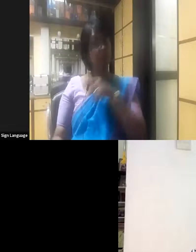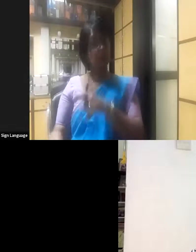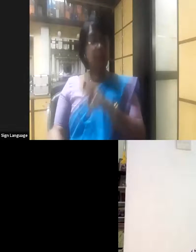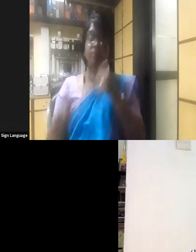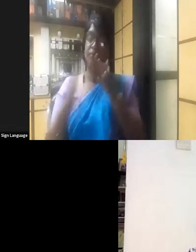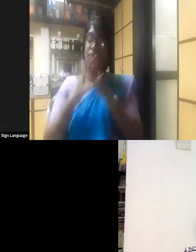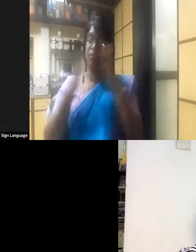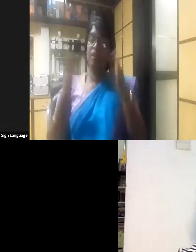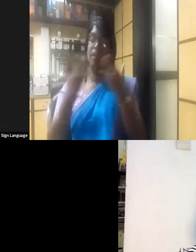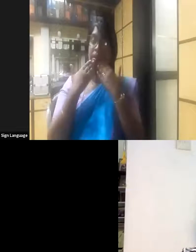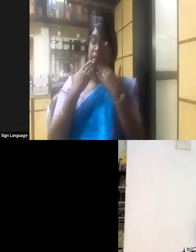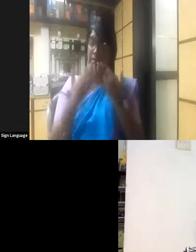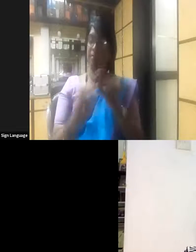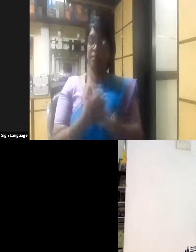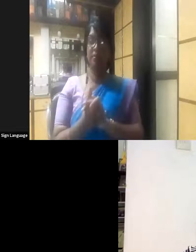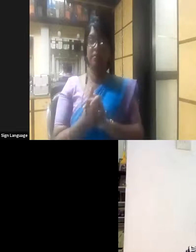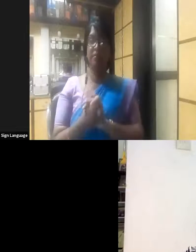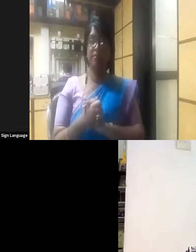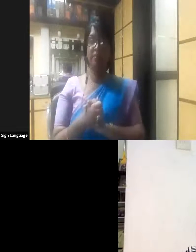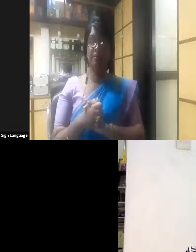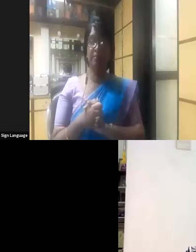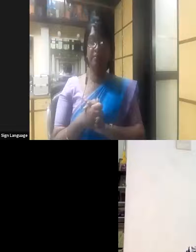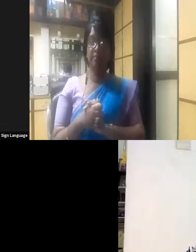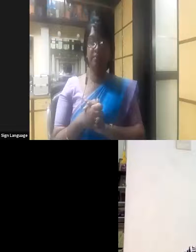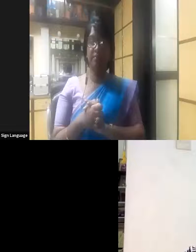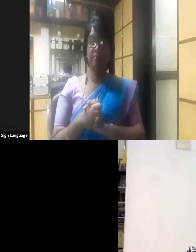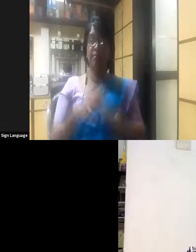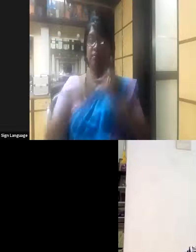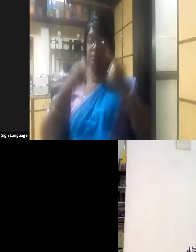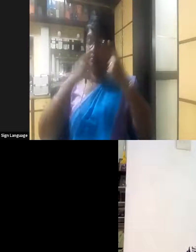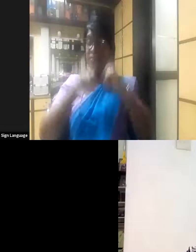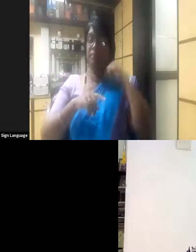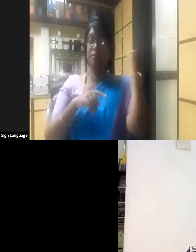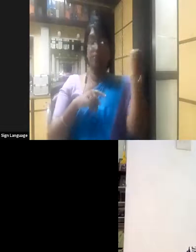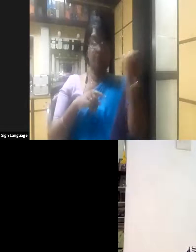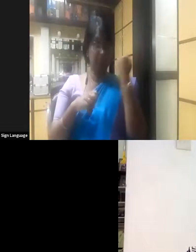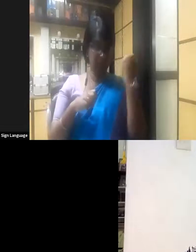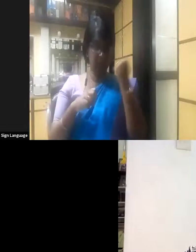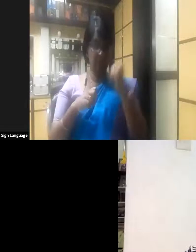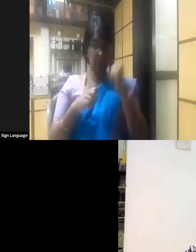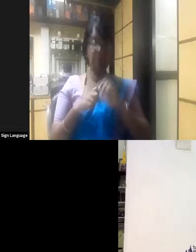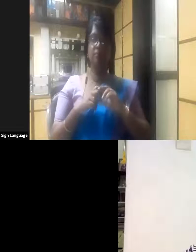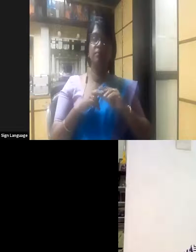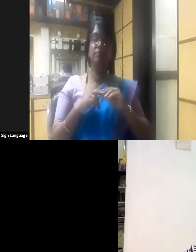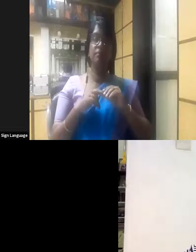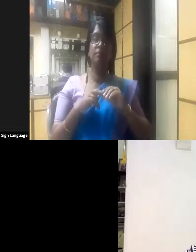Our next speaker will be Gani Dialwis, Global Chapters in Vilat.